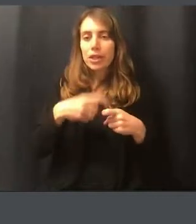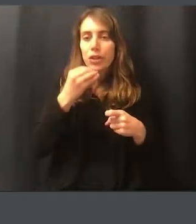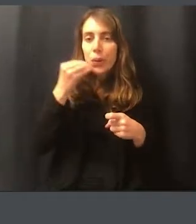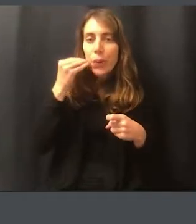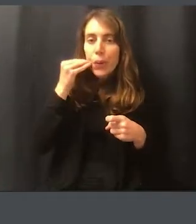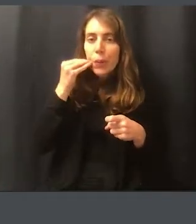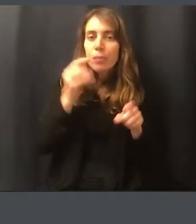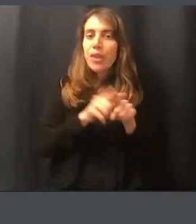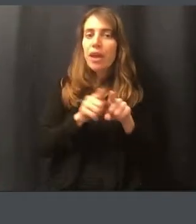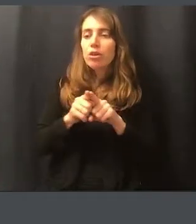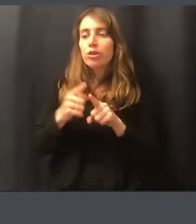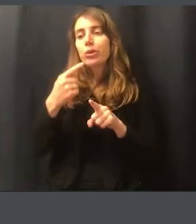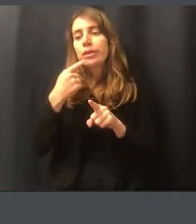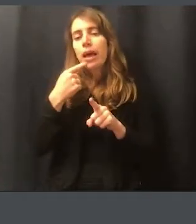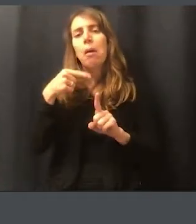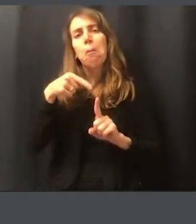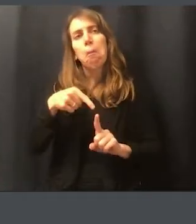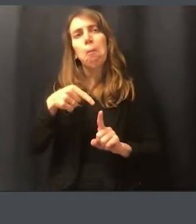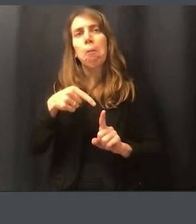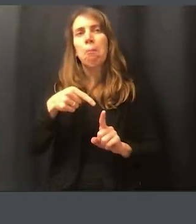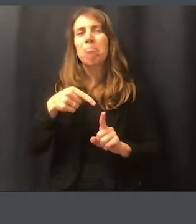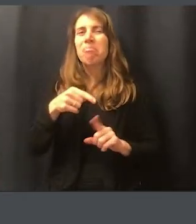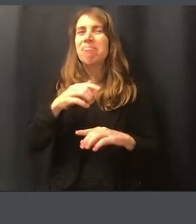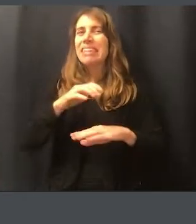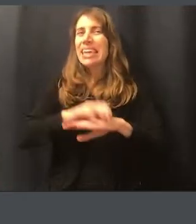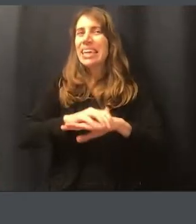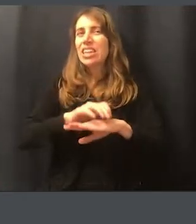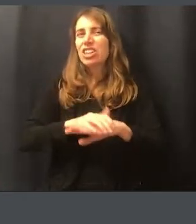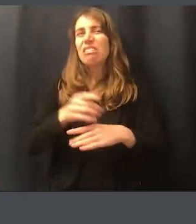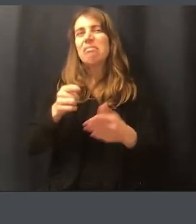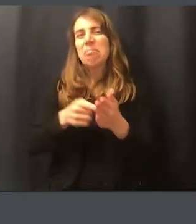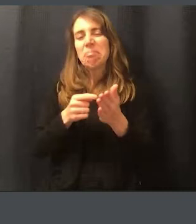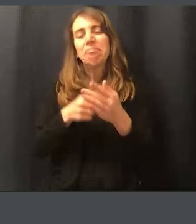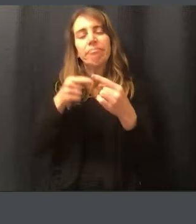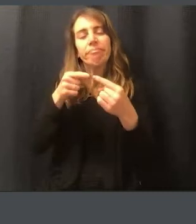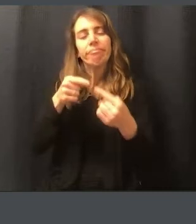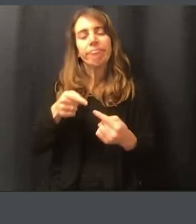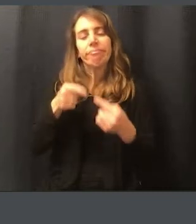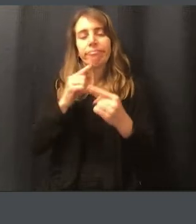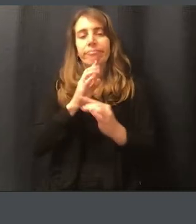speaking English with some difficulty.